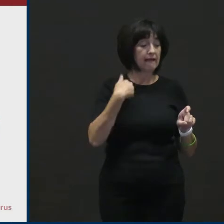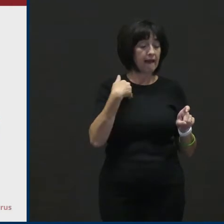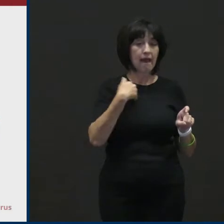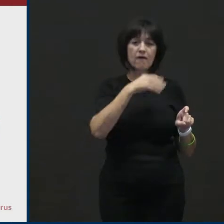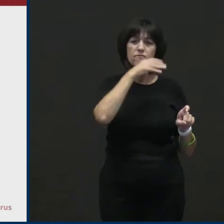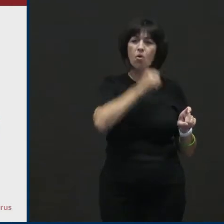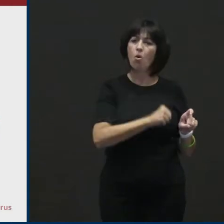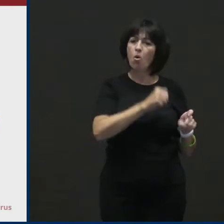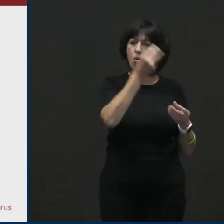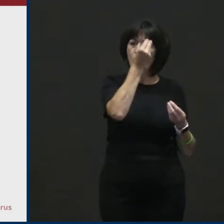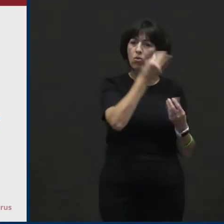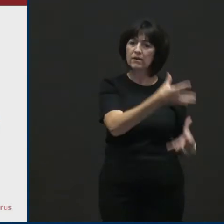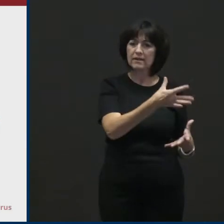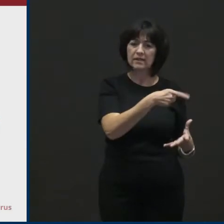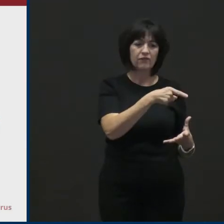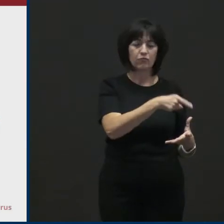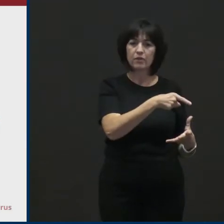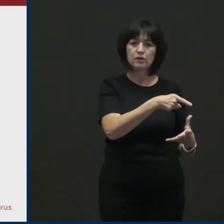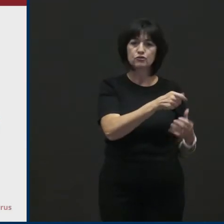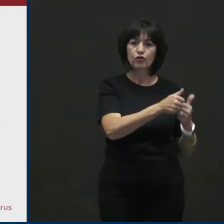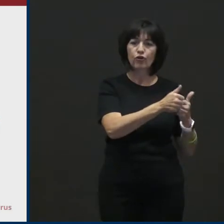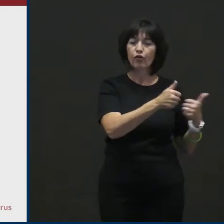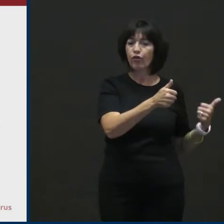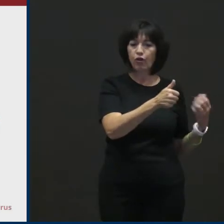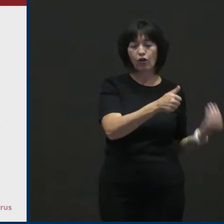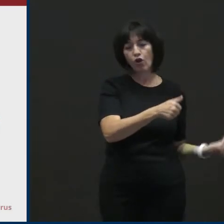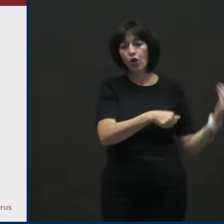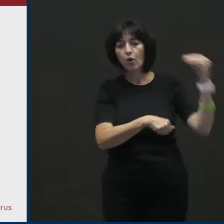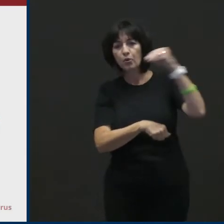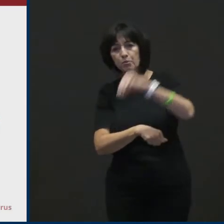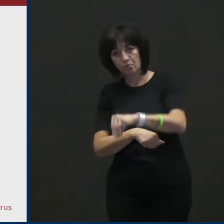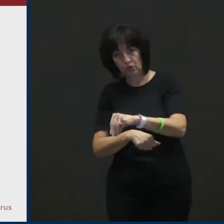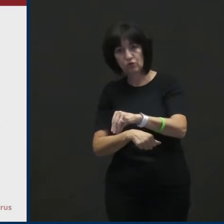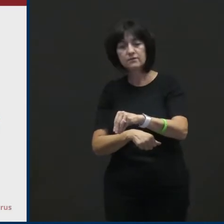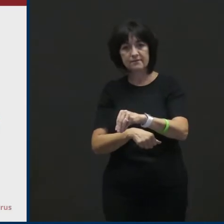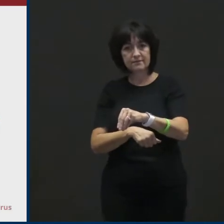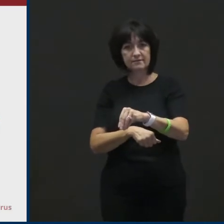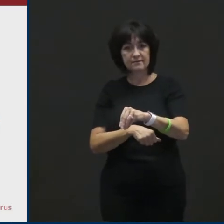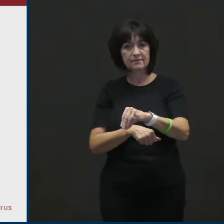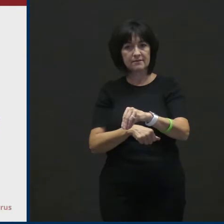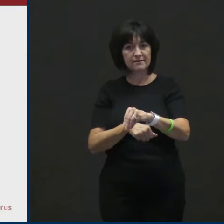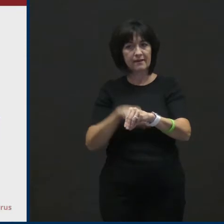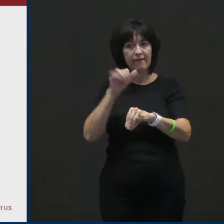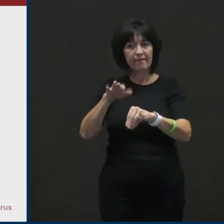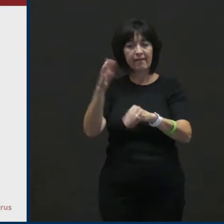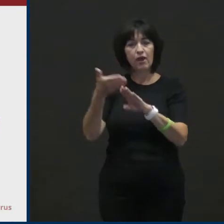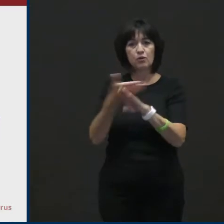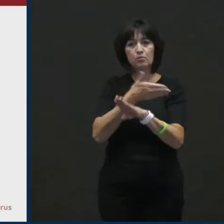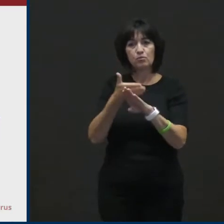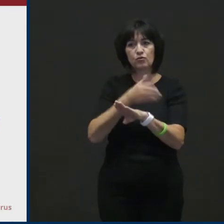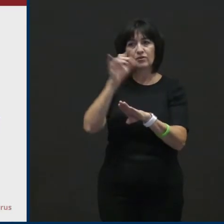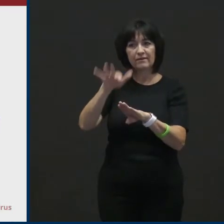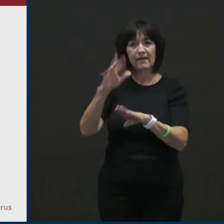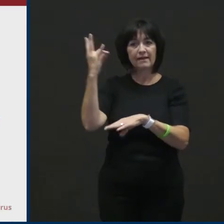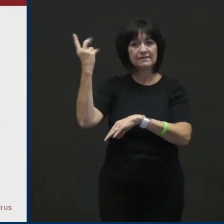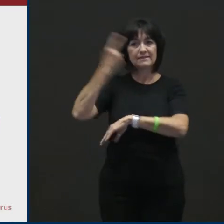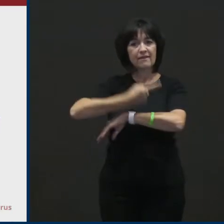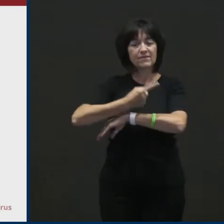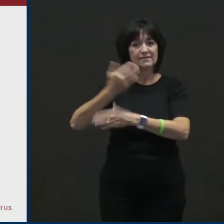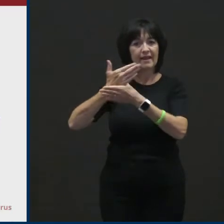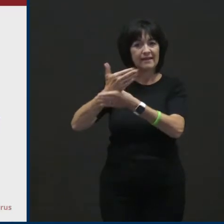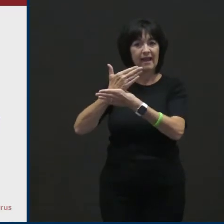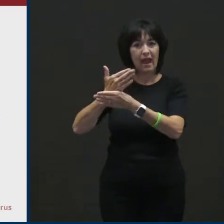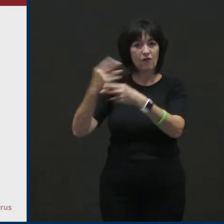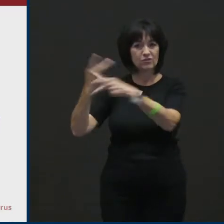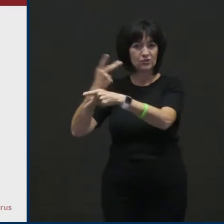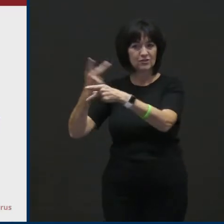what the cumulative total is, but are dated prior to the 7-day moving average. And so when they